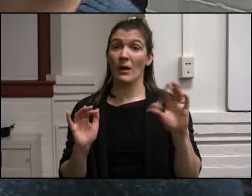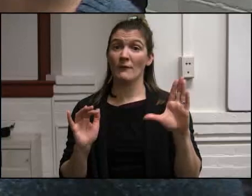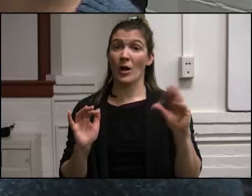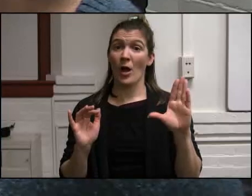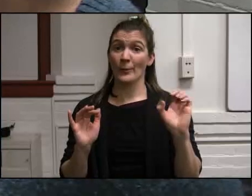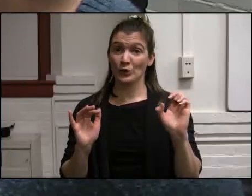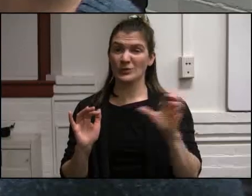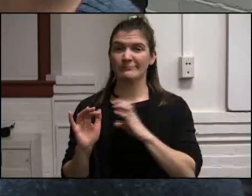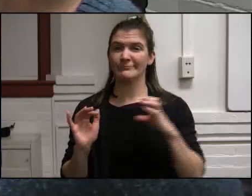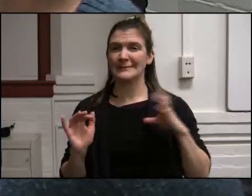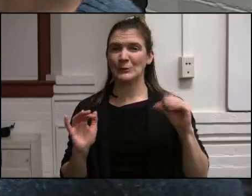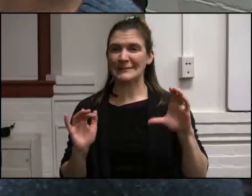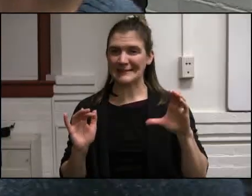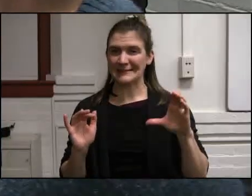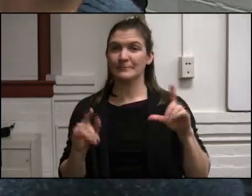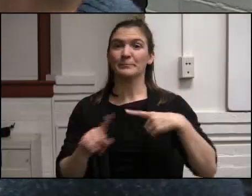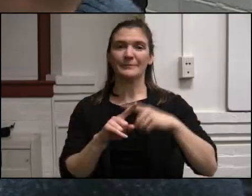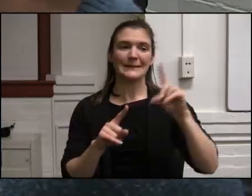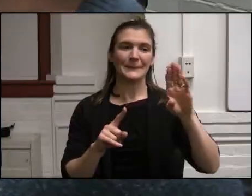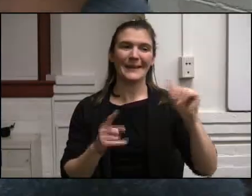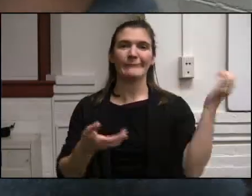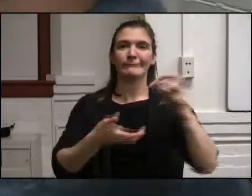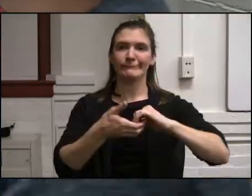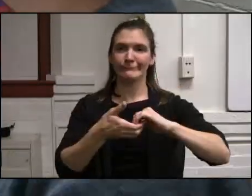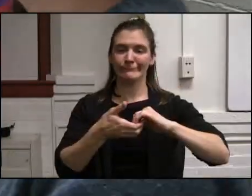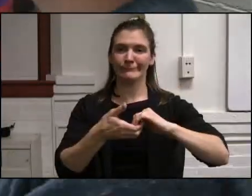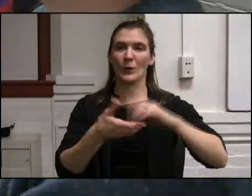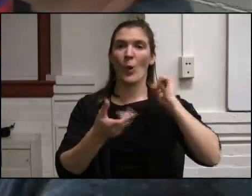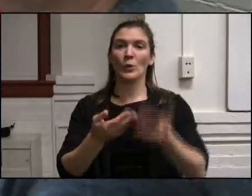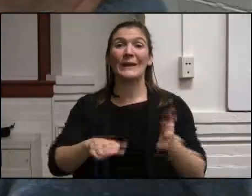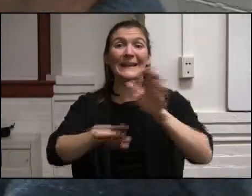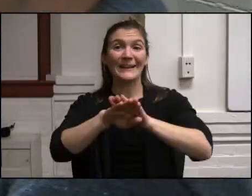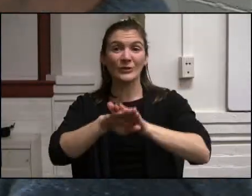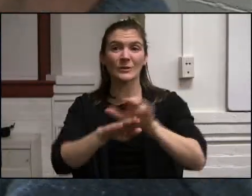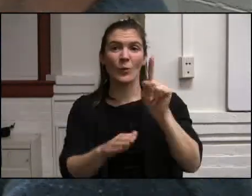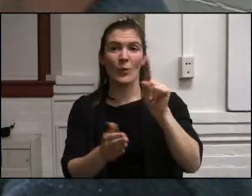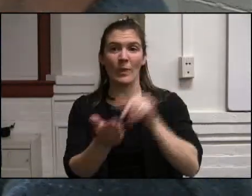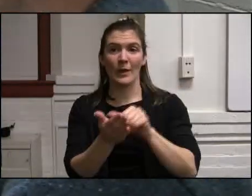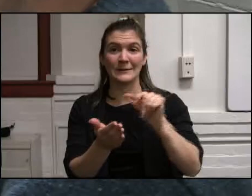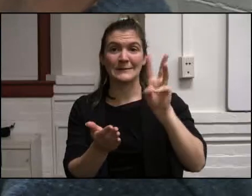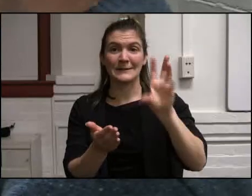the Downtown Brattleboro Alliance for an increase of just